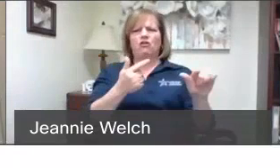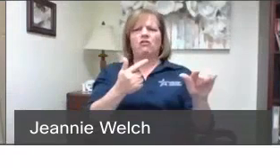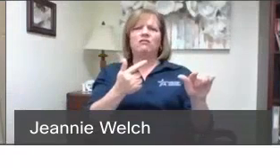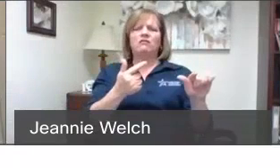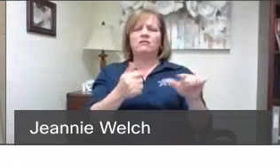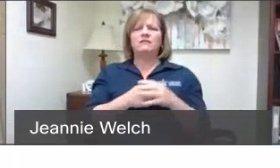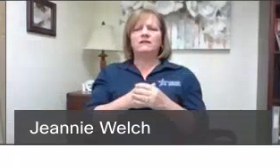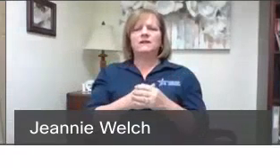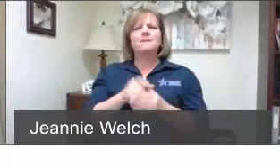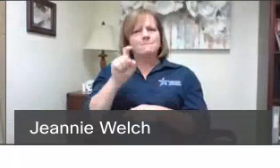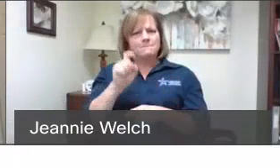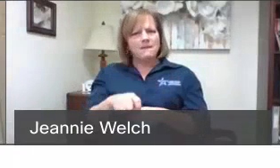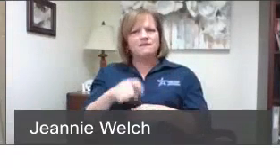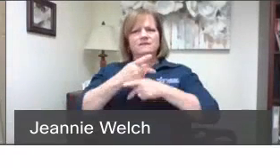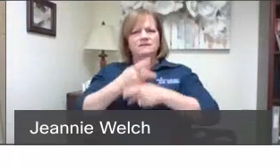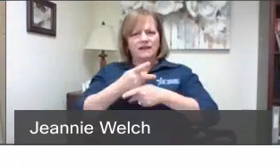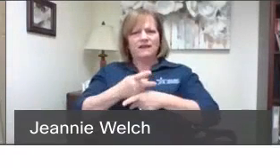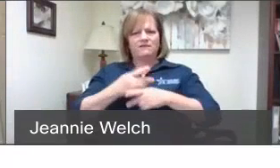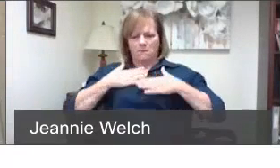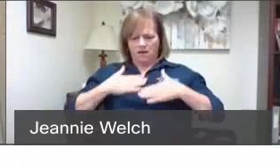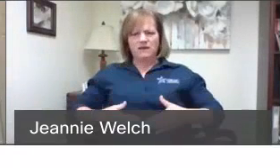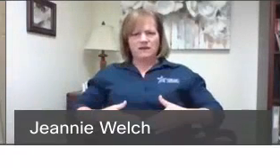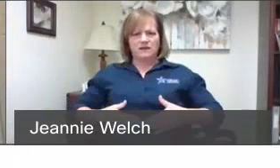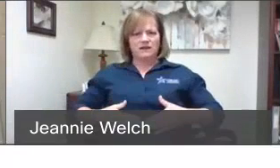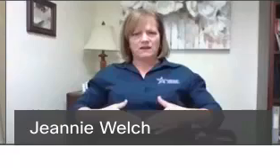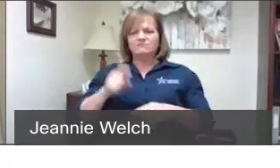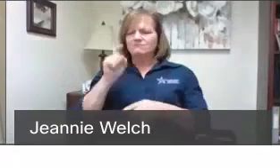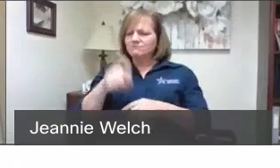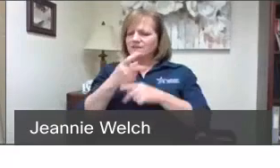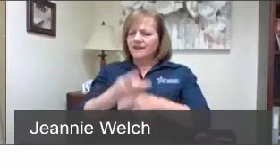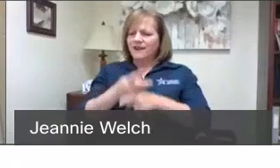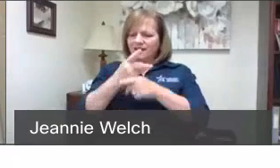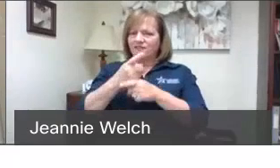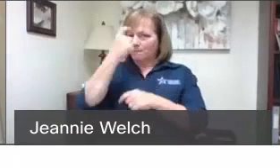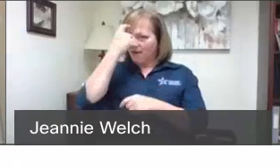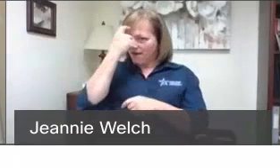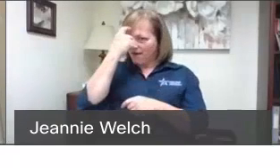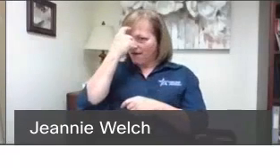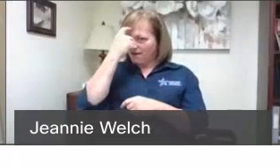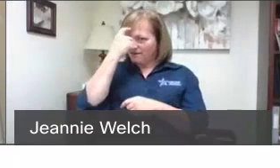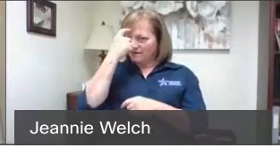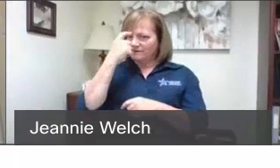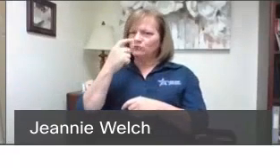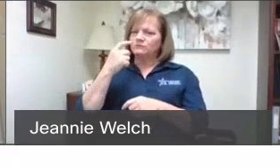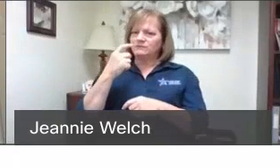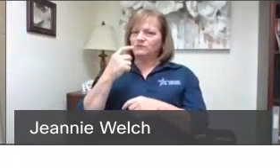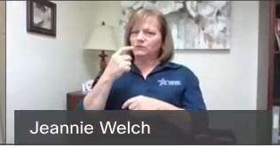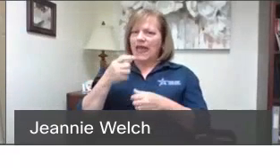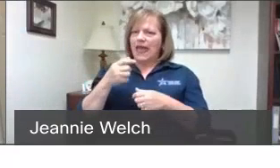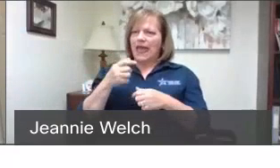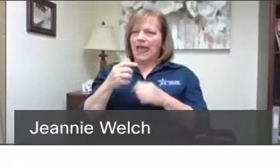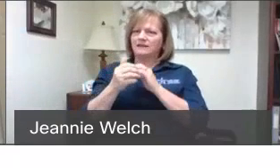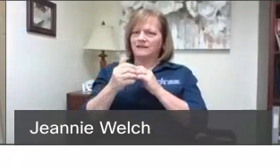take care of our bodies. We have to take care of our minds. This is the thing that keeps us going. So